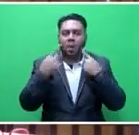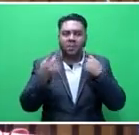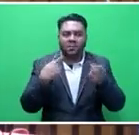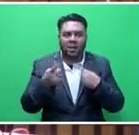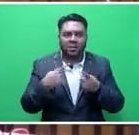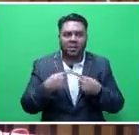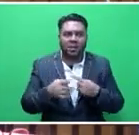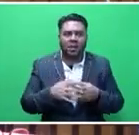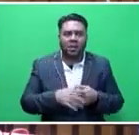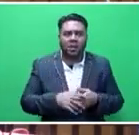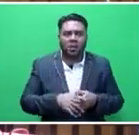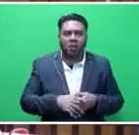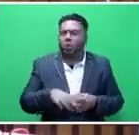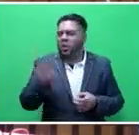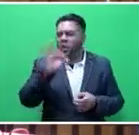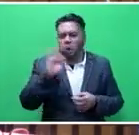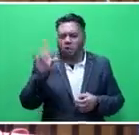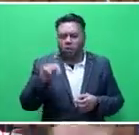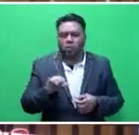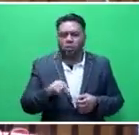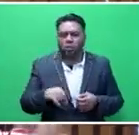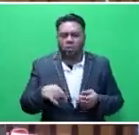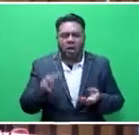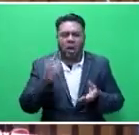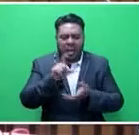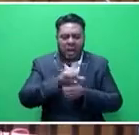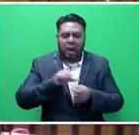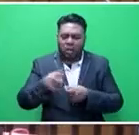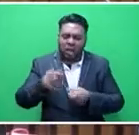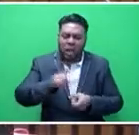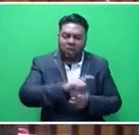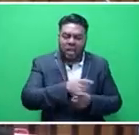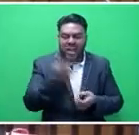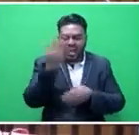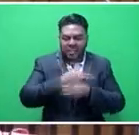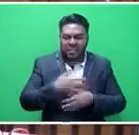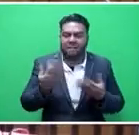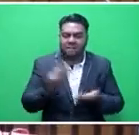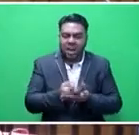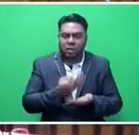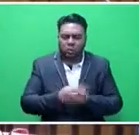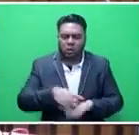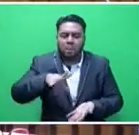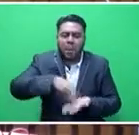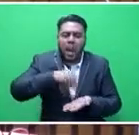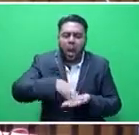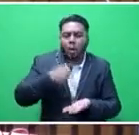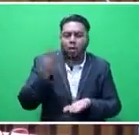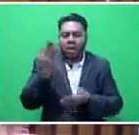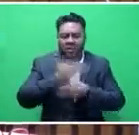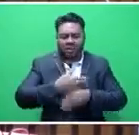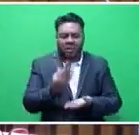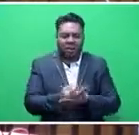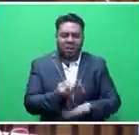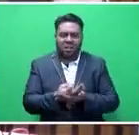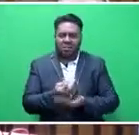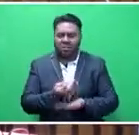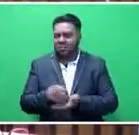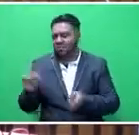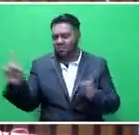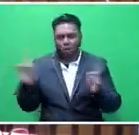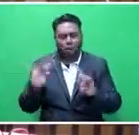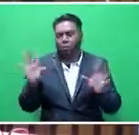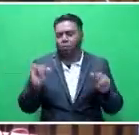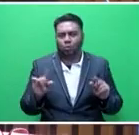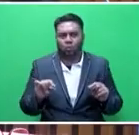do lamb chop curry night, whatever it is. We don't do that. We don't do palau night or whatever. In the